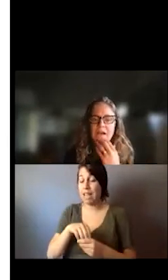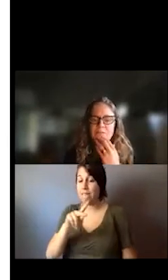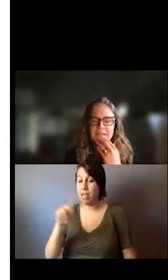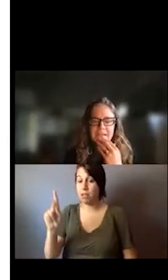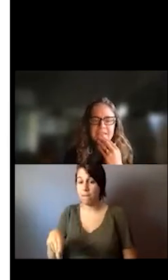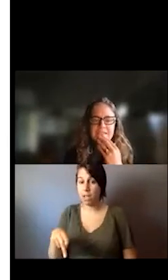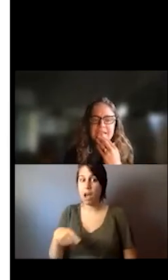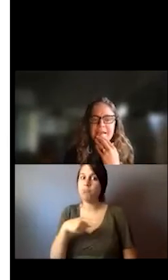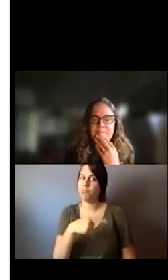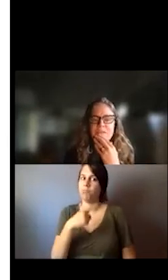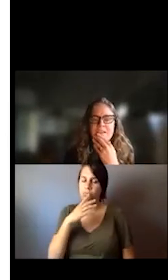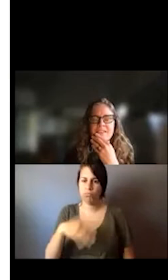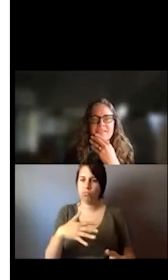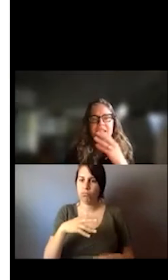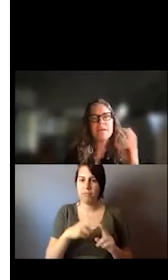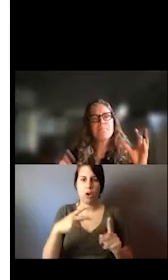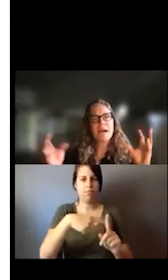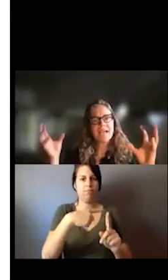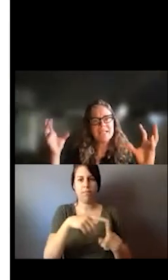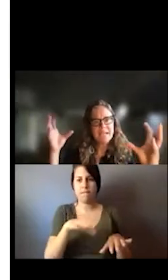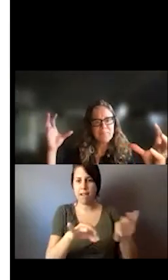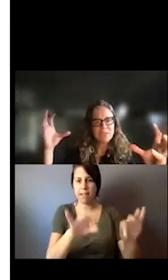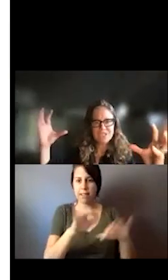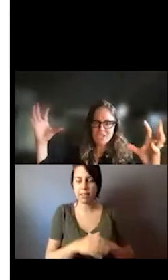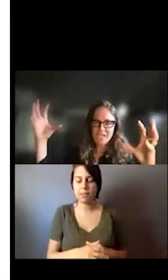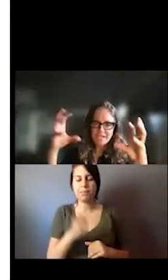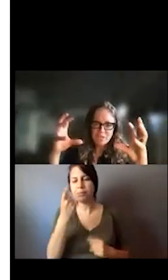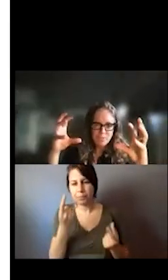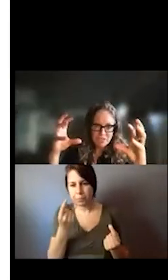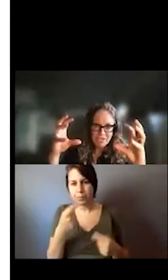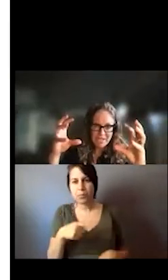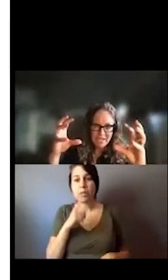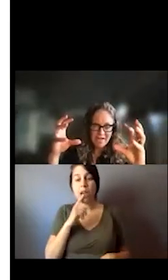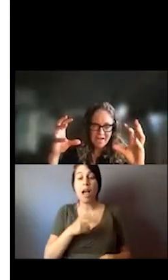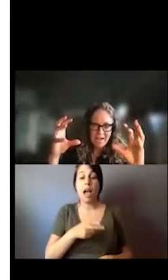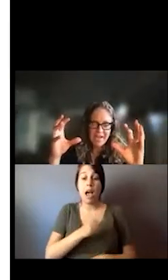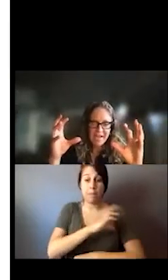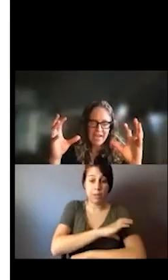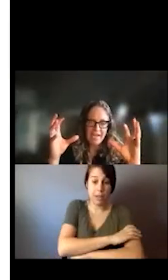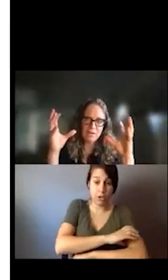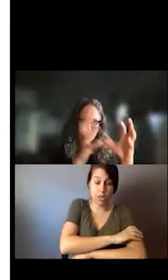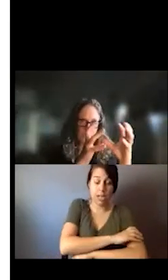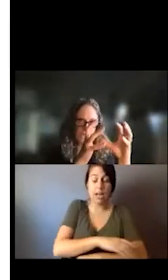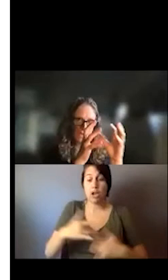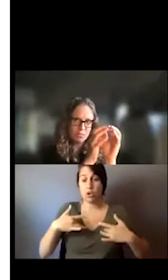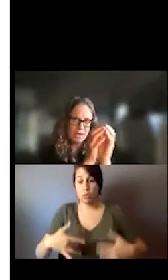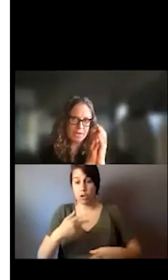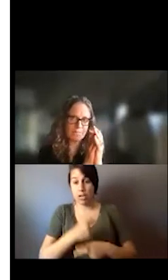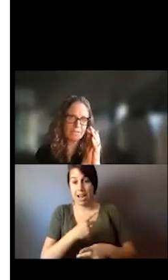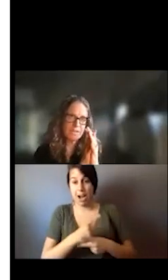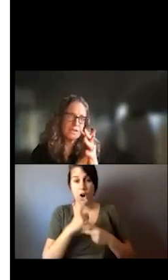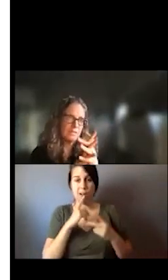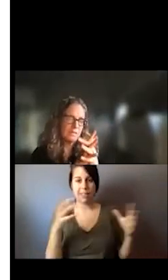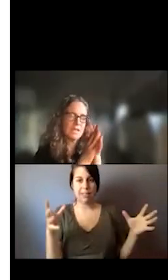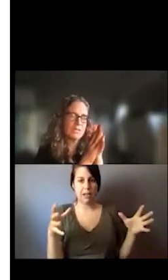promising findings. They combined hypertension and depression care in the